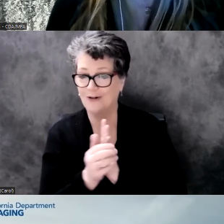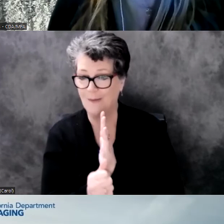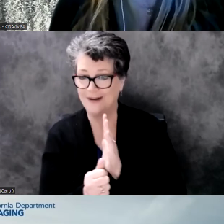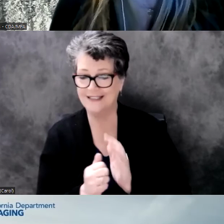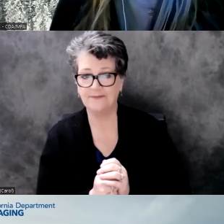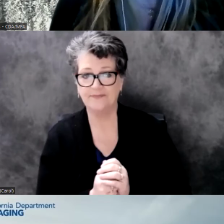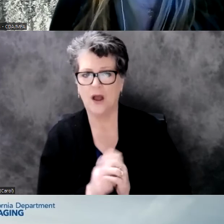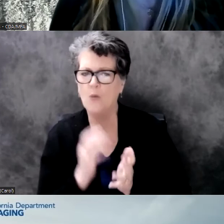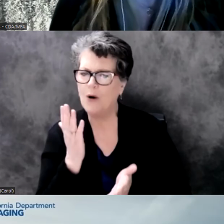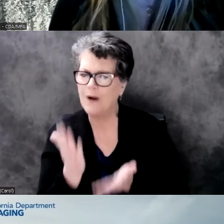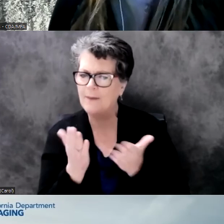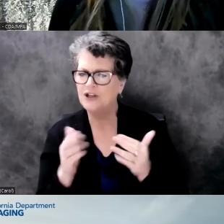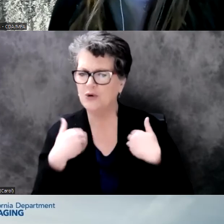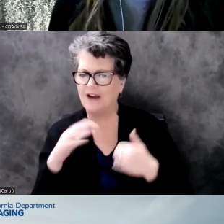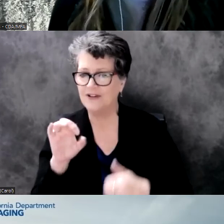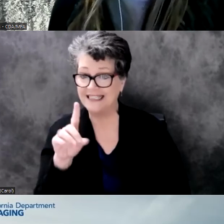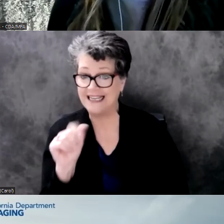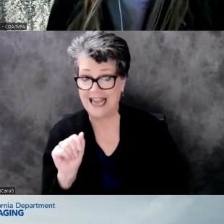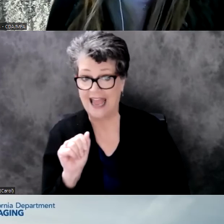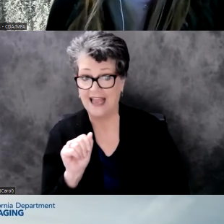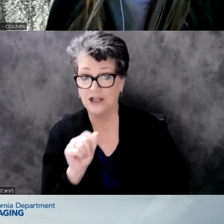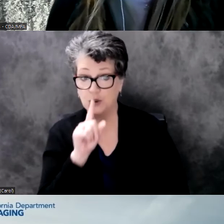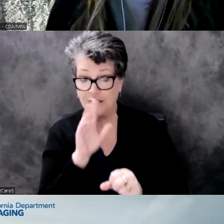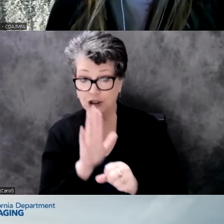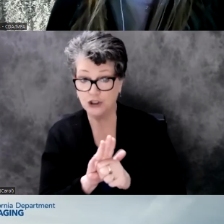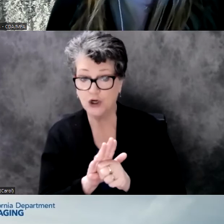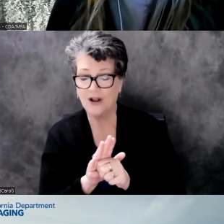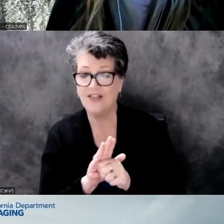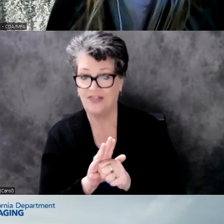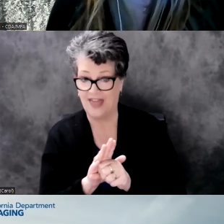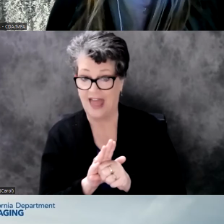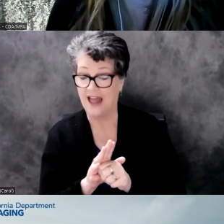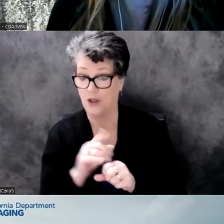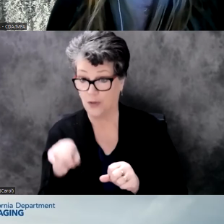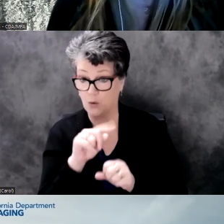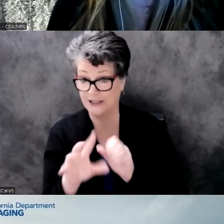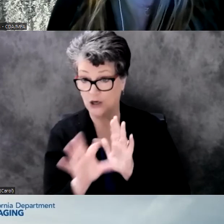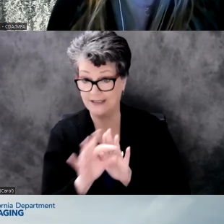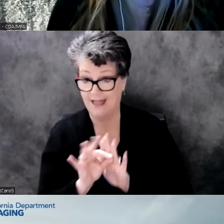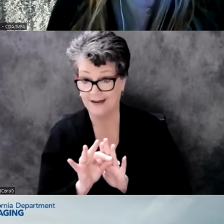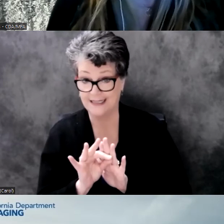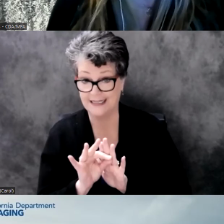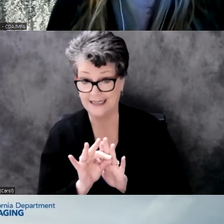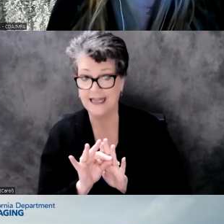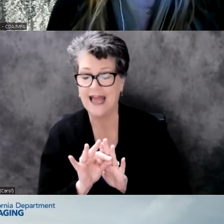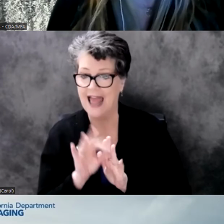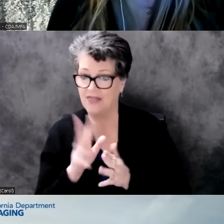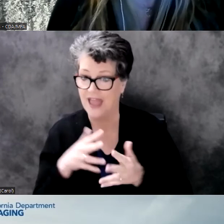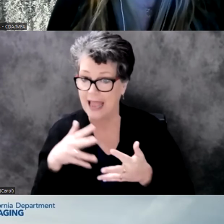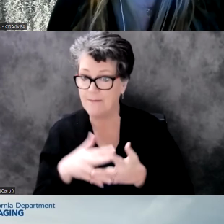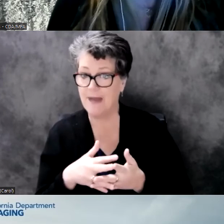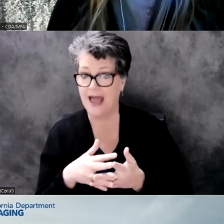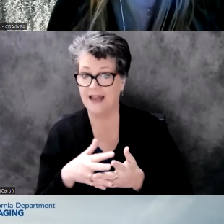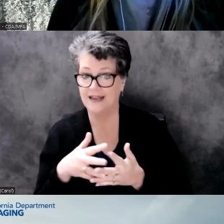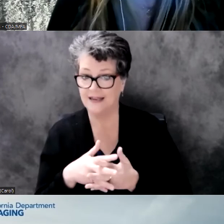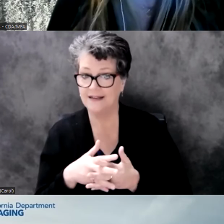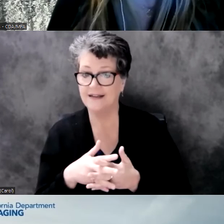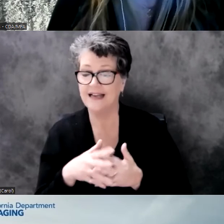recommendations do you have for CDA to ensure that the selected grantees embed equity and cultural